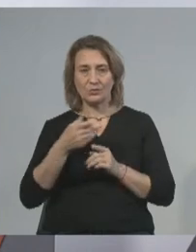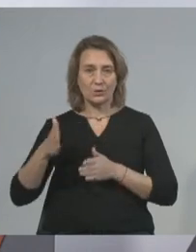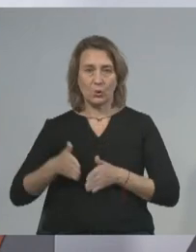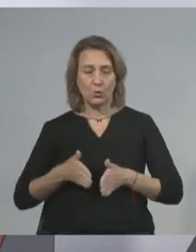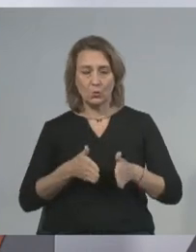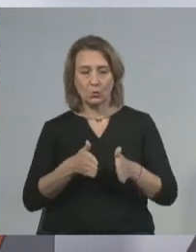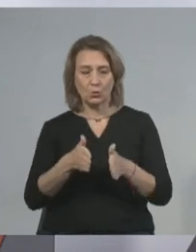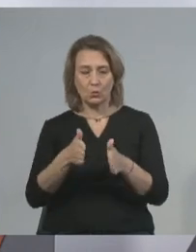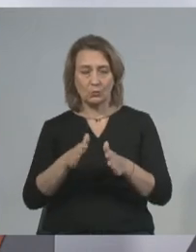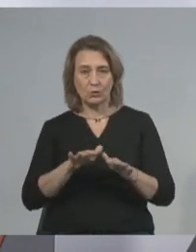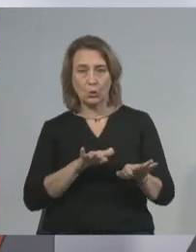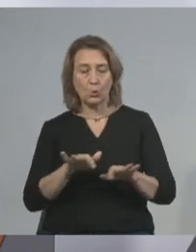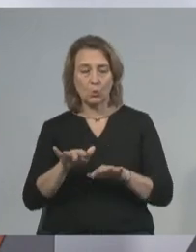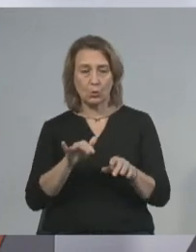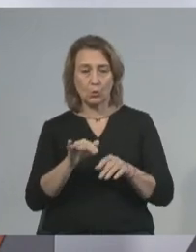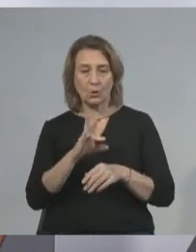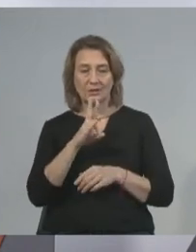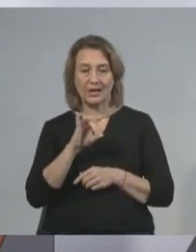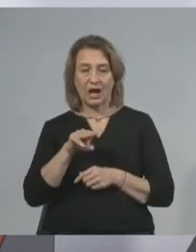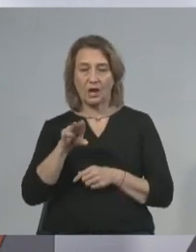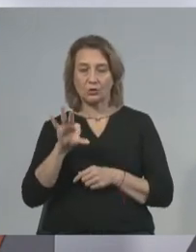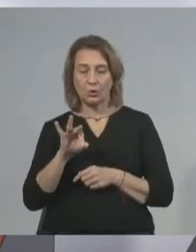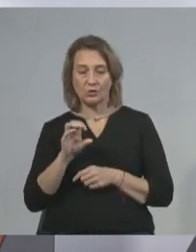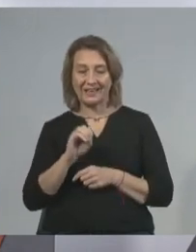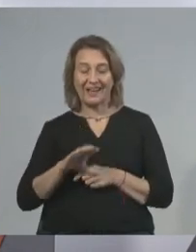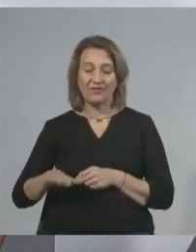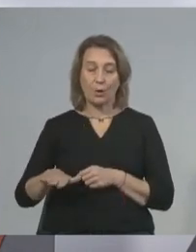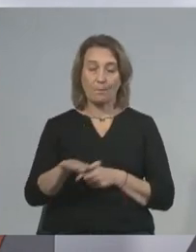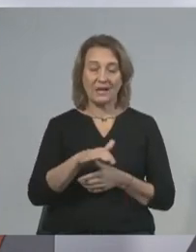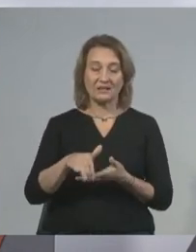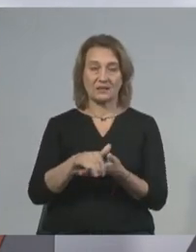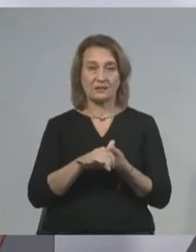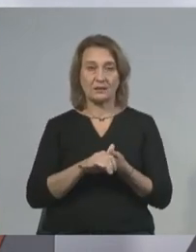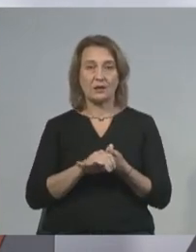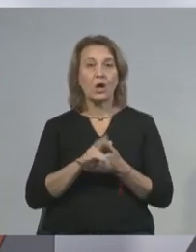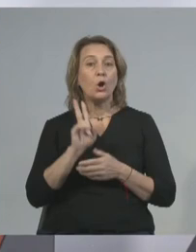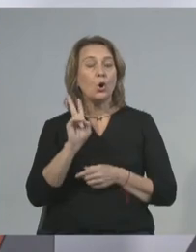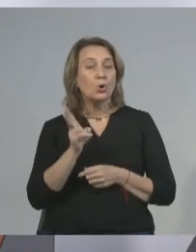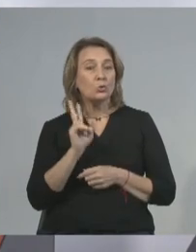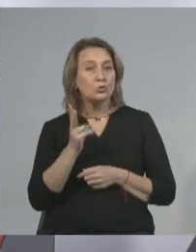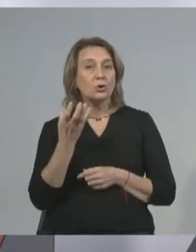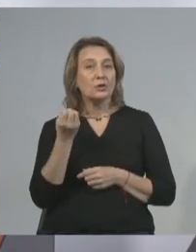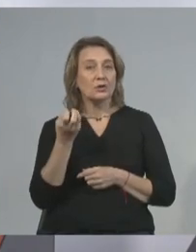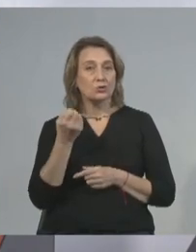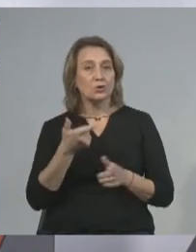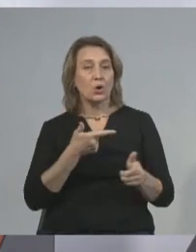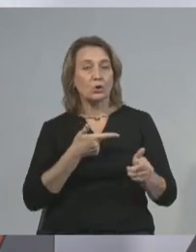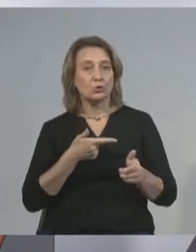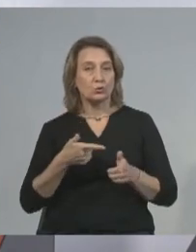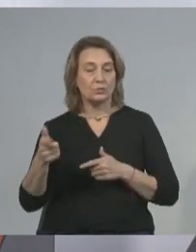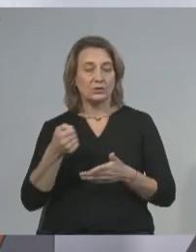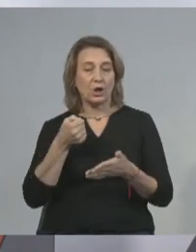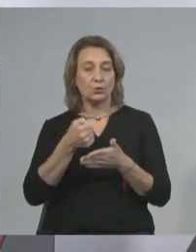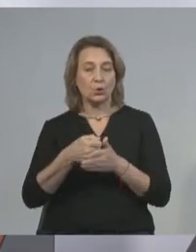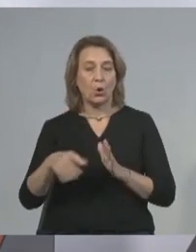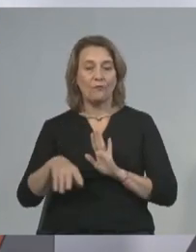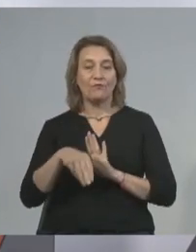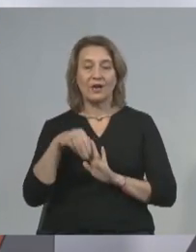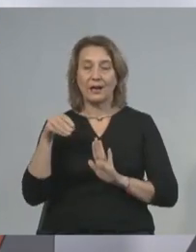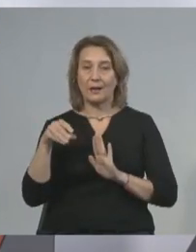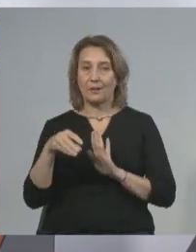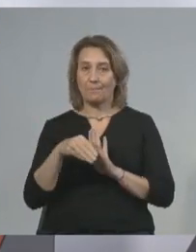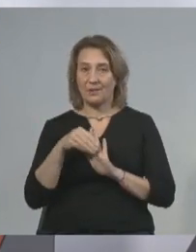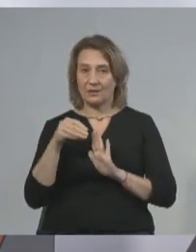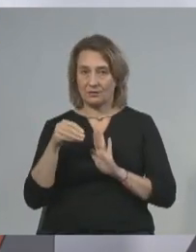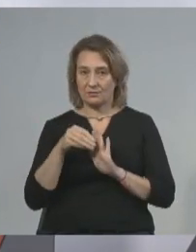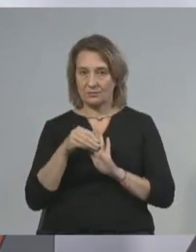and support of the movement to nato and to eu tell me who else is preparing for